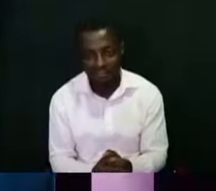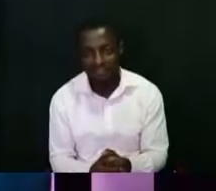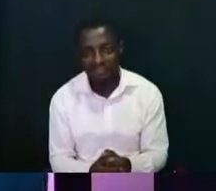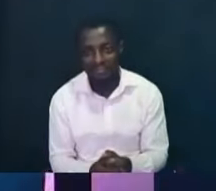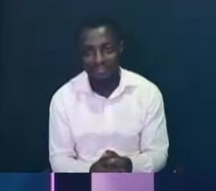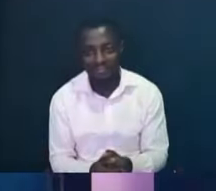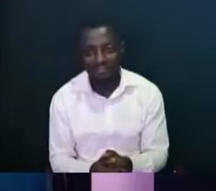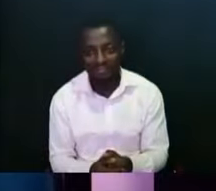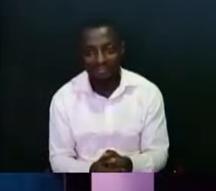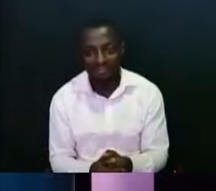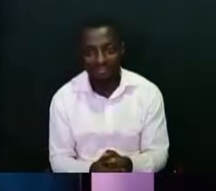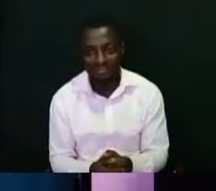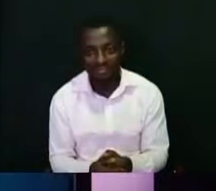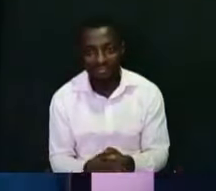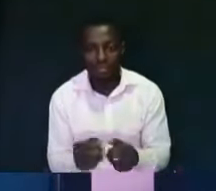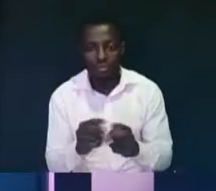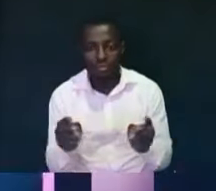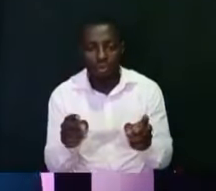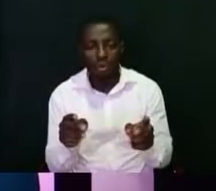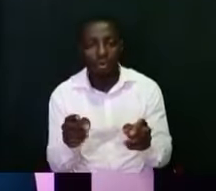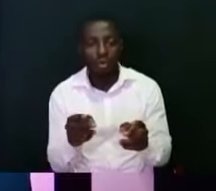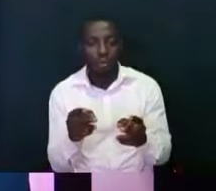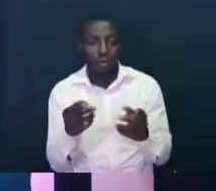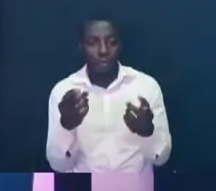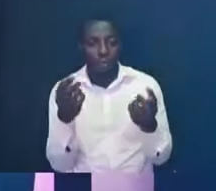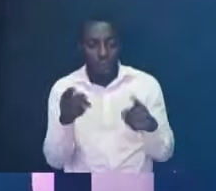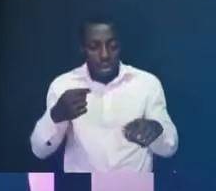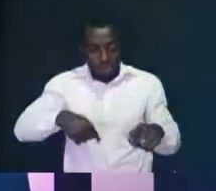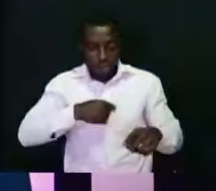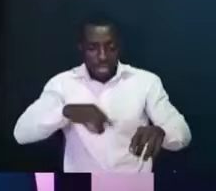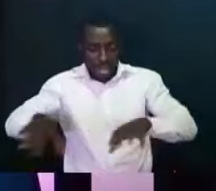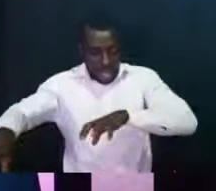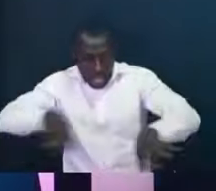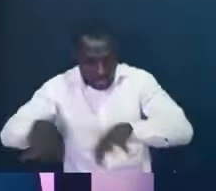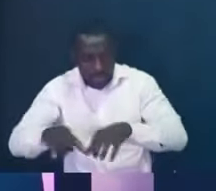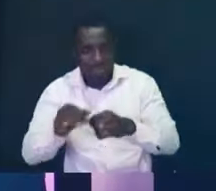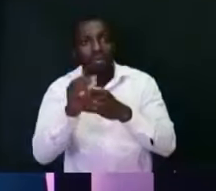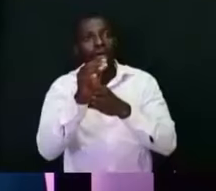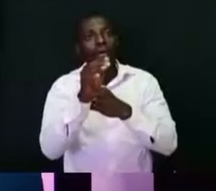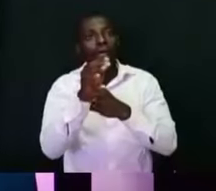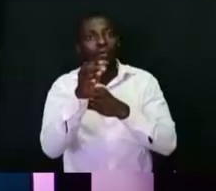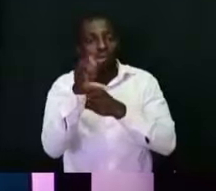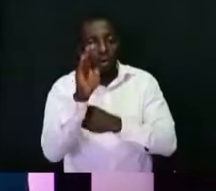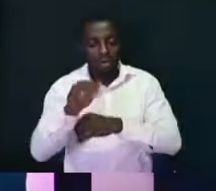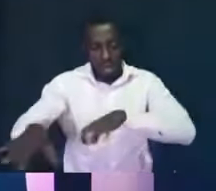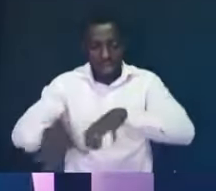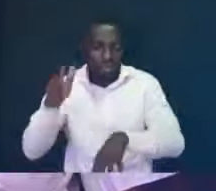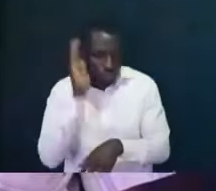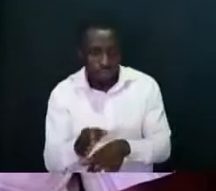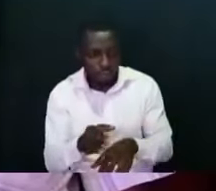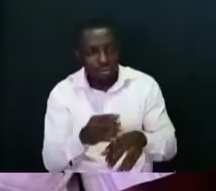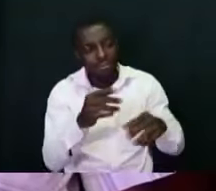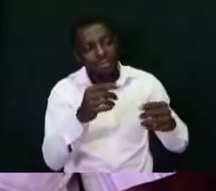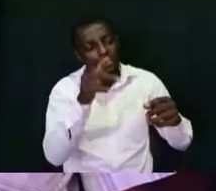we lift ourselves up, the enemy's kingdom will be destroyed by this same rock.